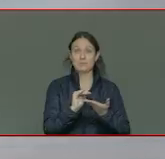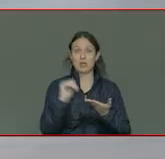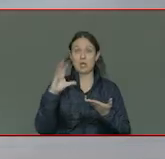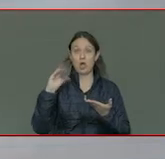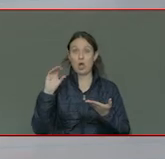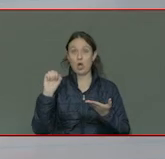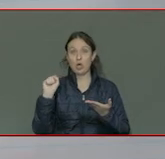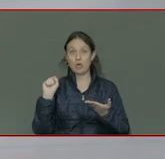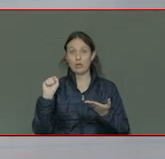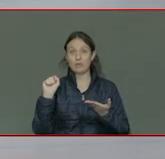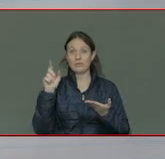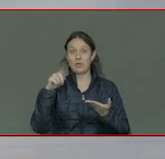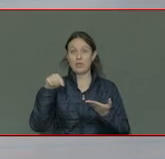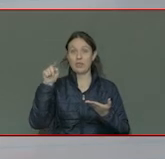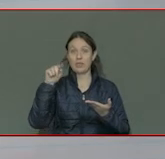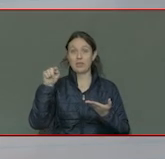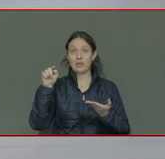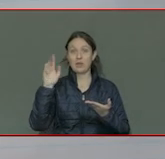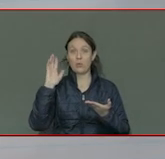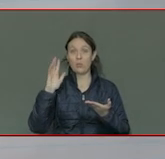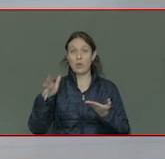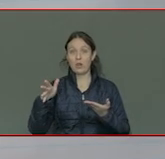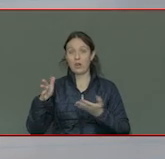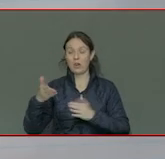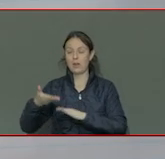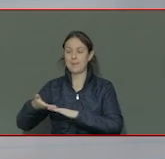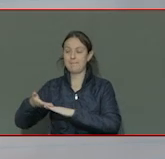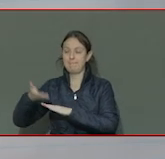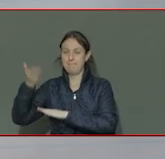cos theta increase.